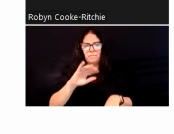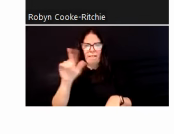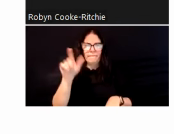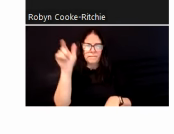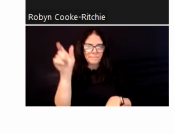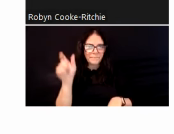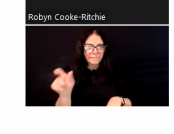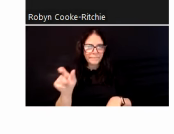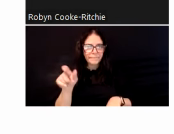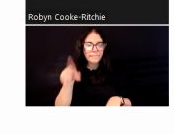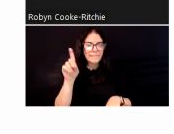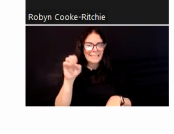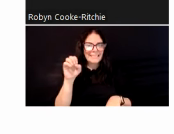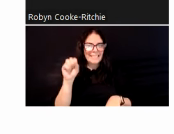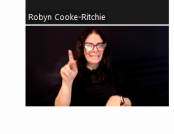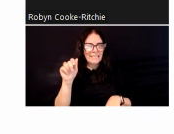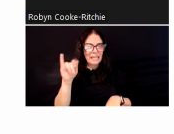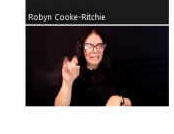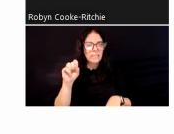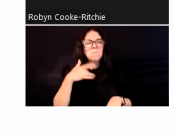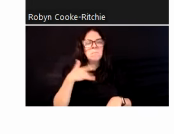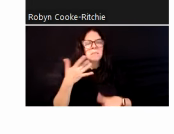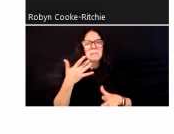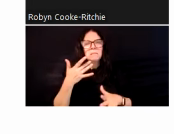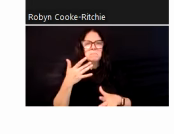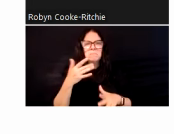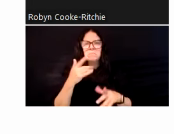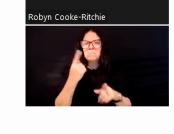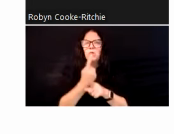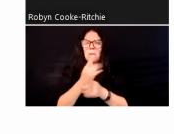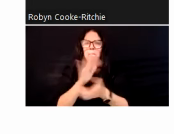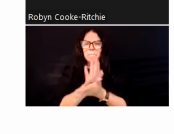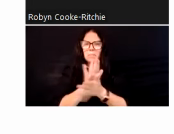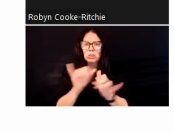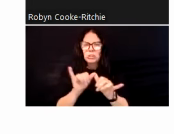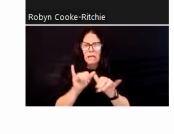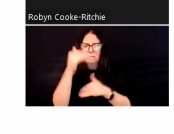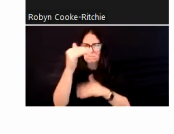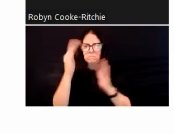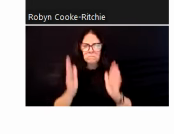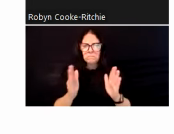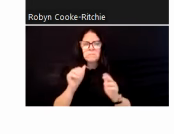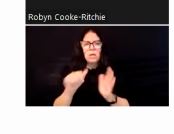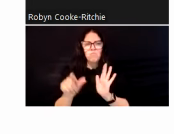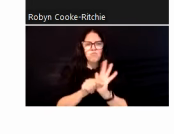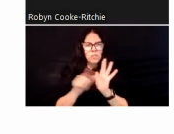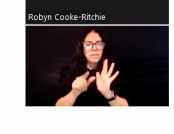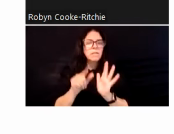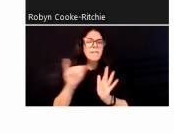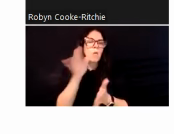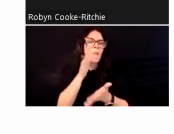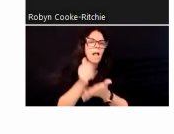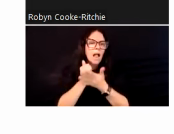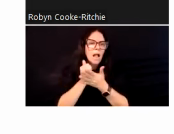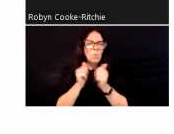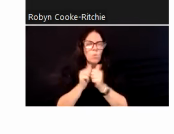11 pages if you print them out, that you can use to help with portions of